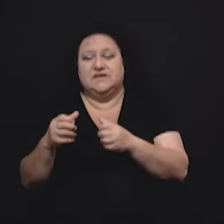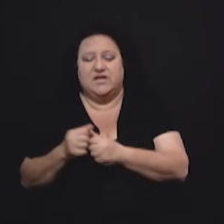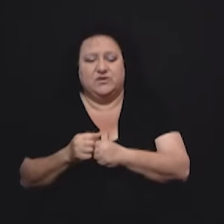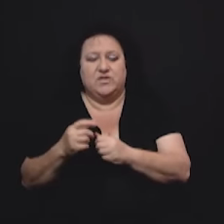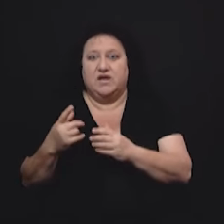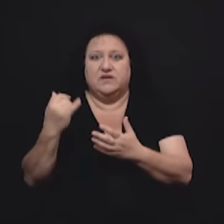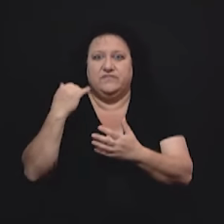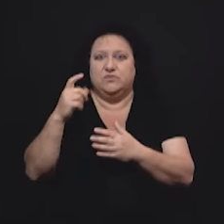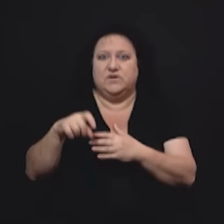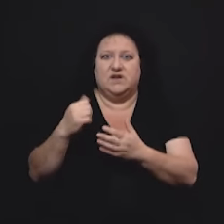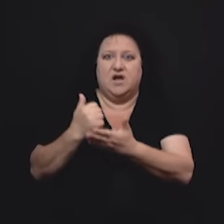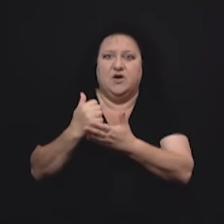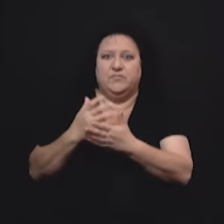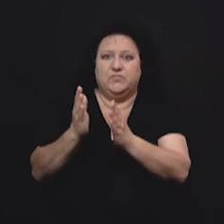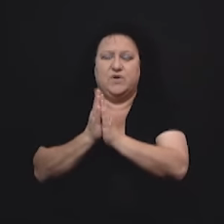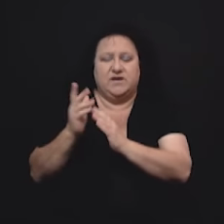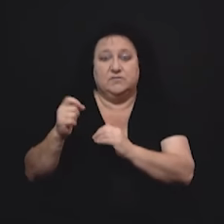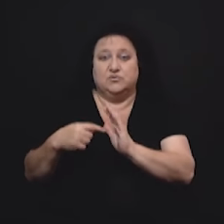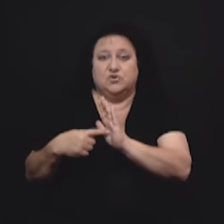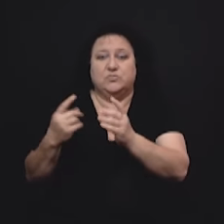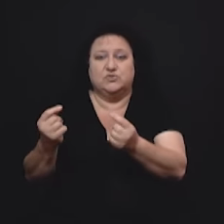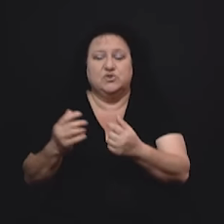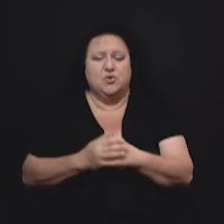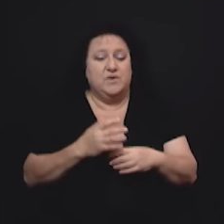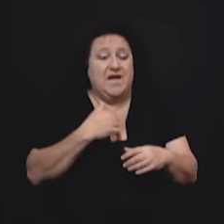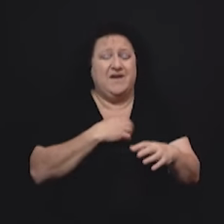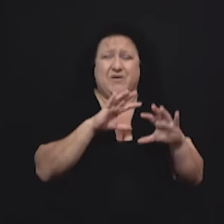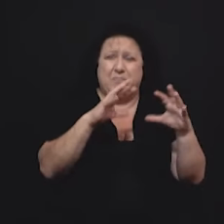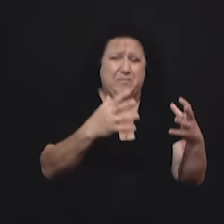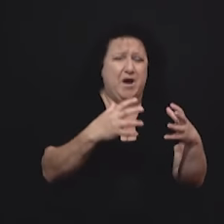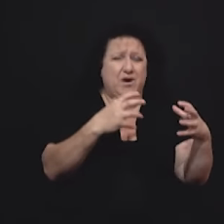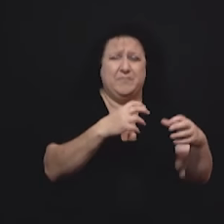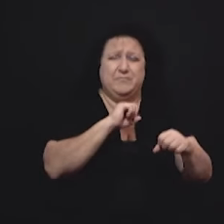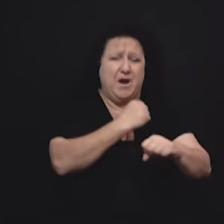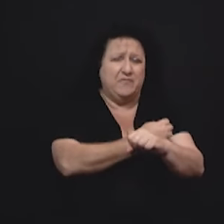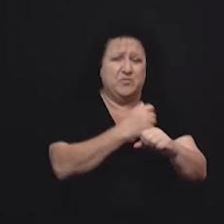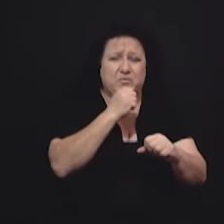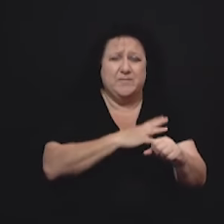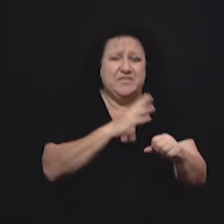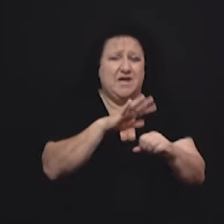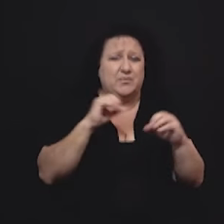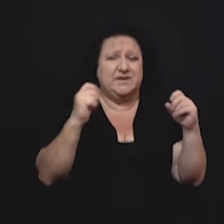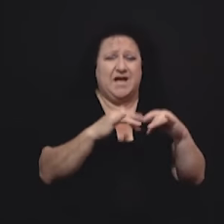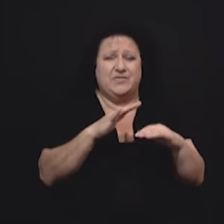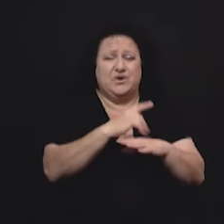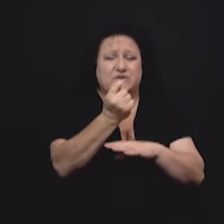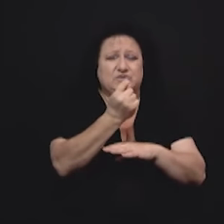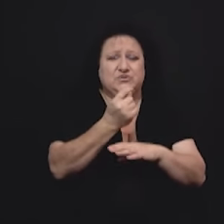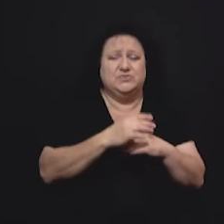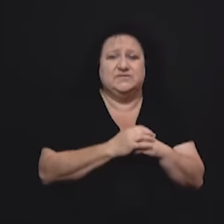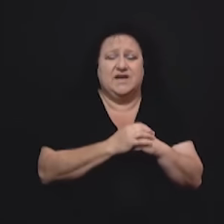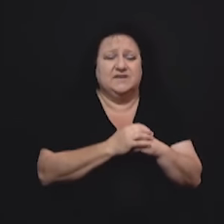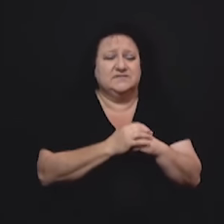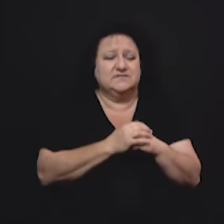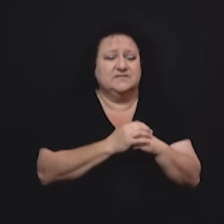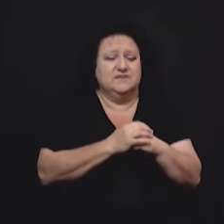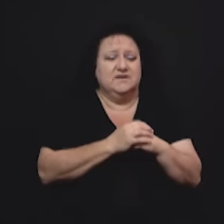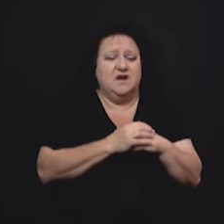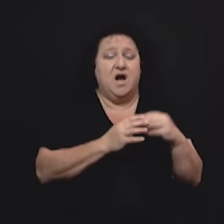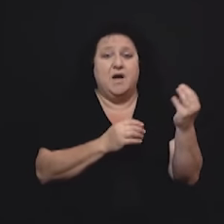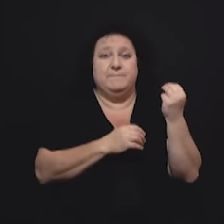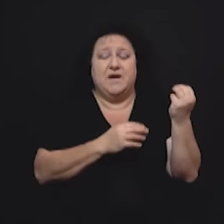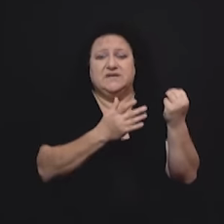powerful, when I say powerhouse, group of women who gather. They have been gathering on Tuesdays online. Now they are back on campus on Mondays, a